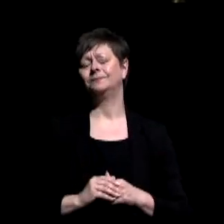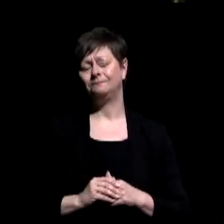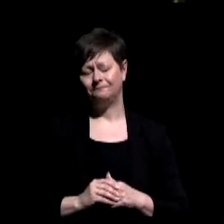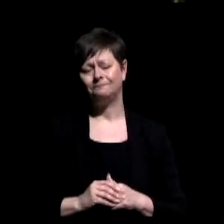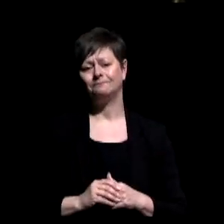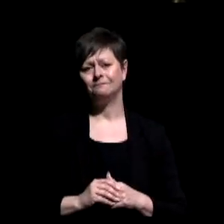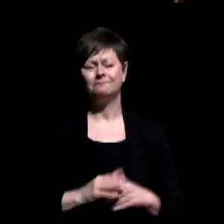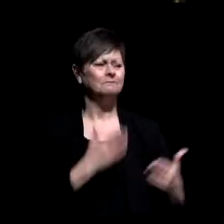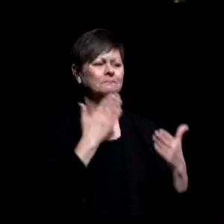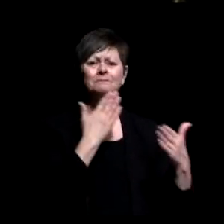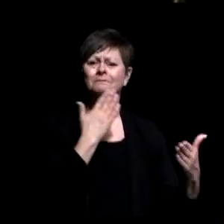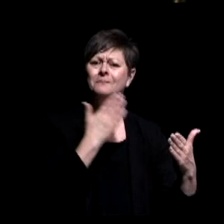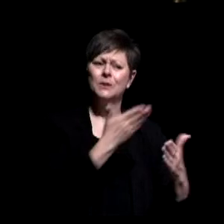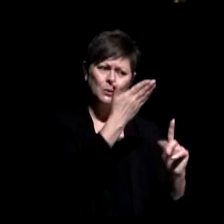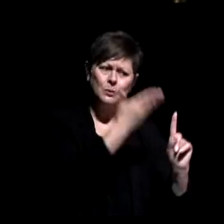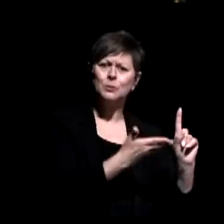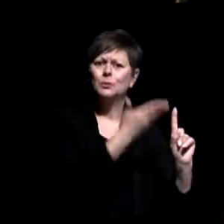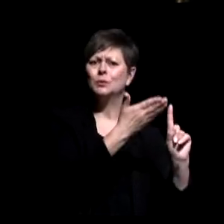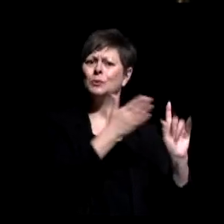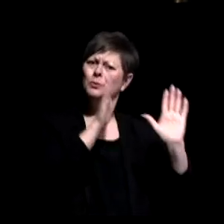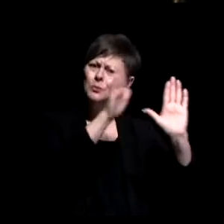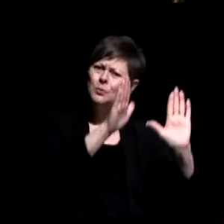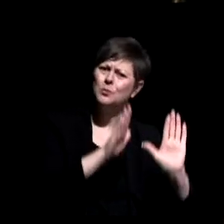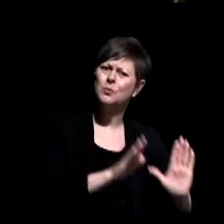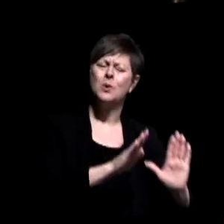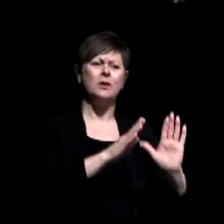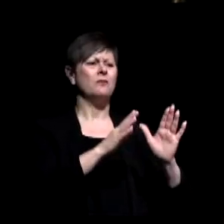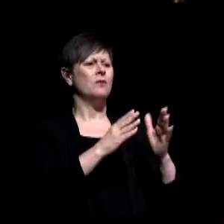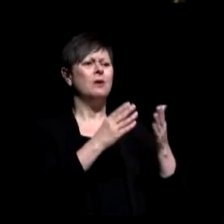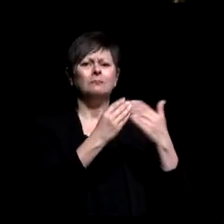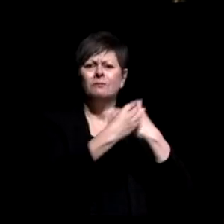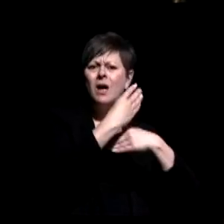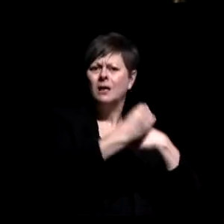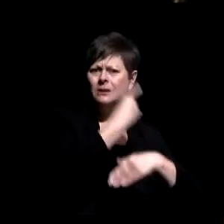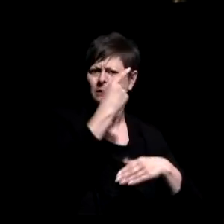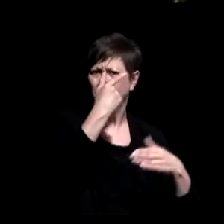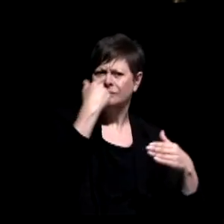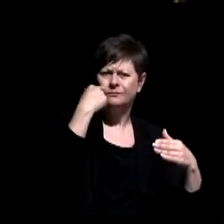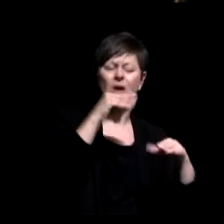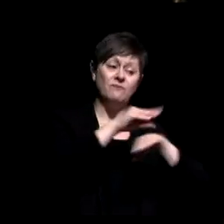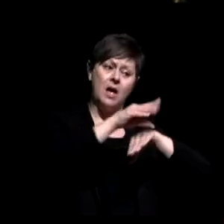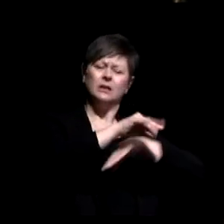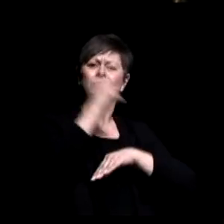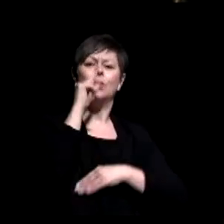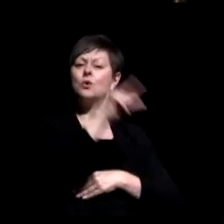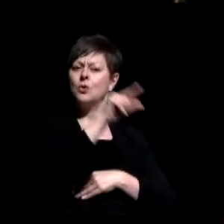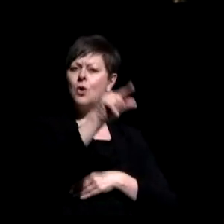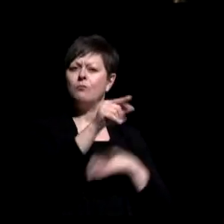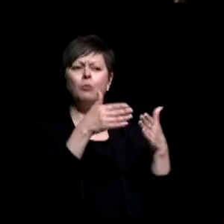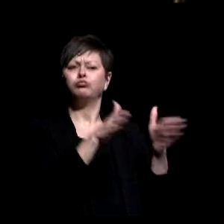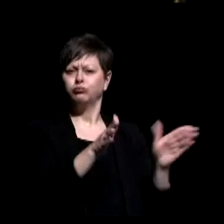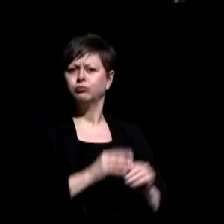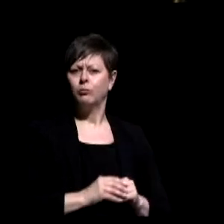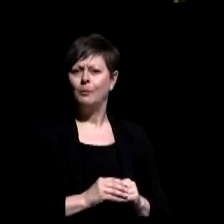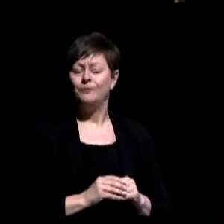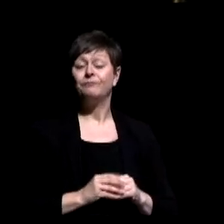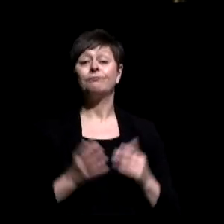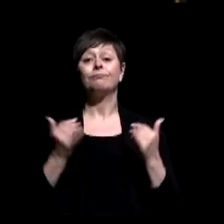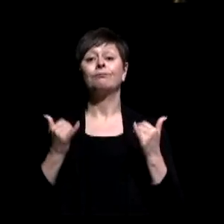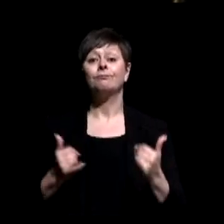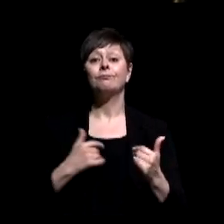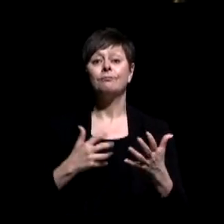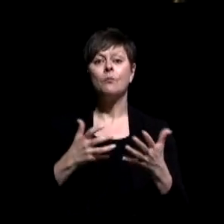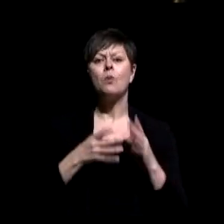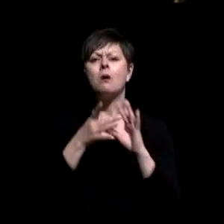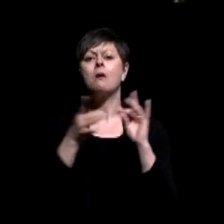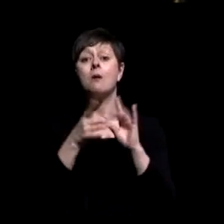and for being such an incredible source of counsel and advice to the government in general. I also want to take a moment to just comment